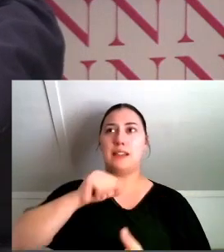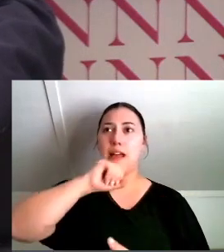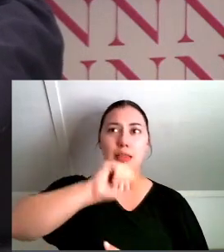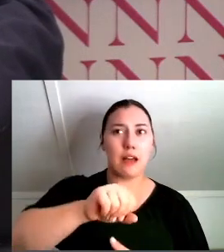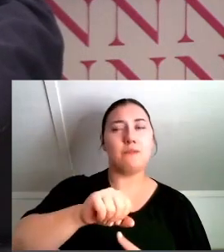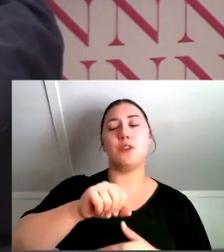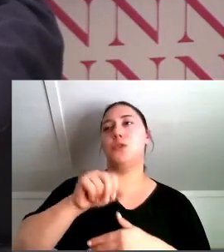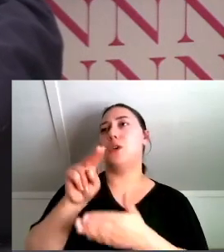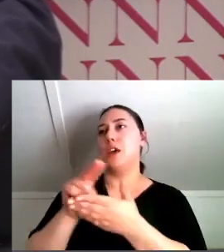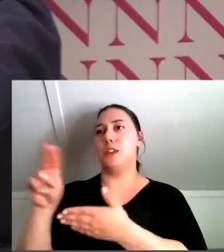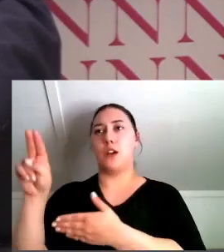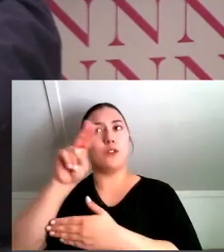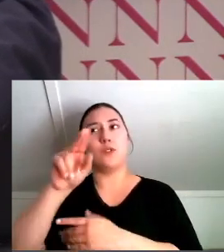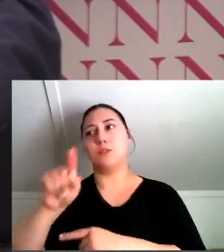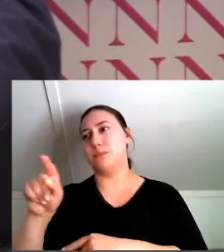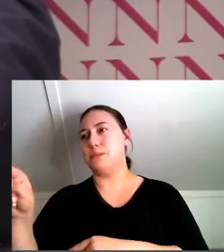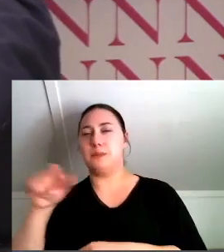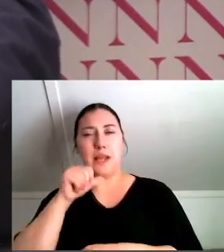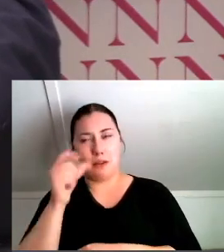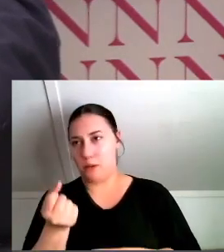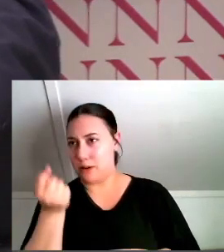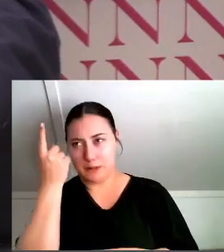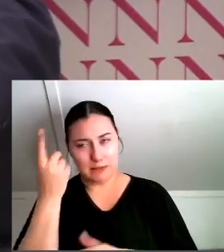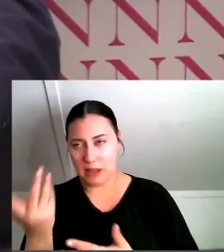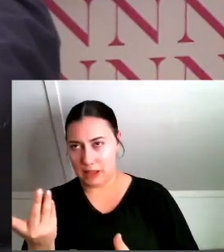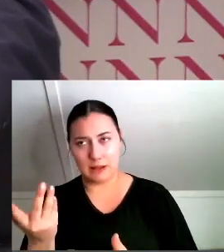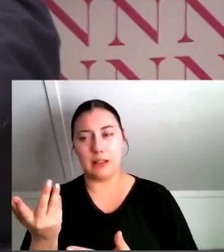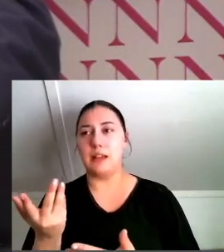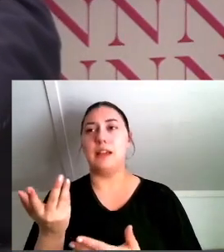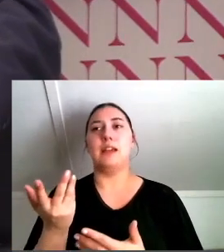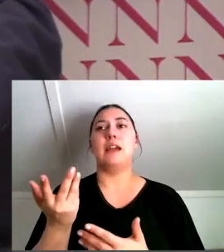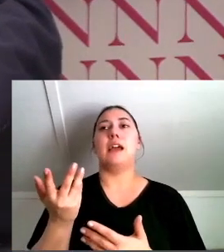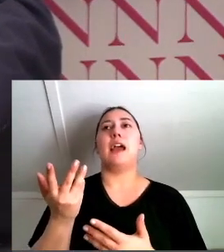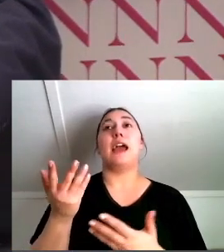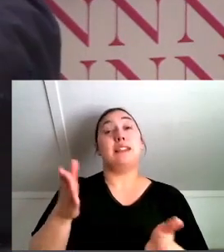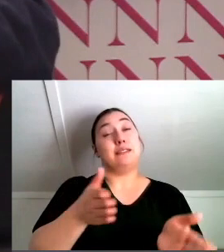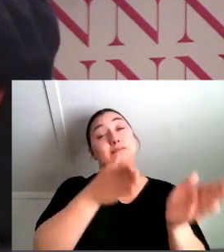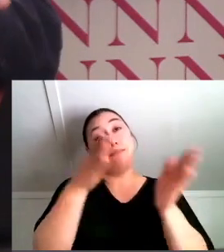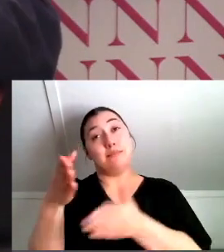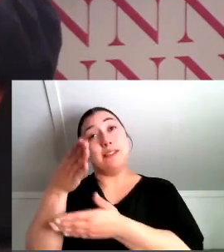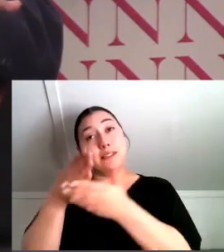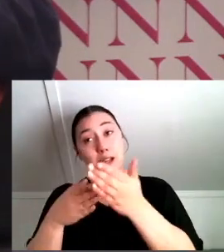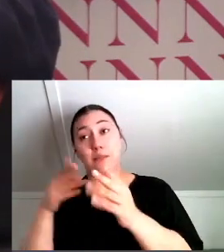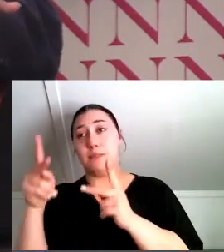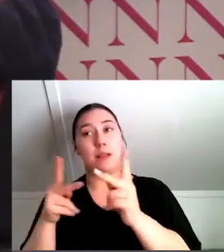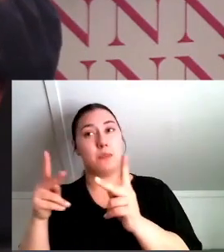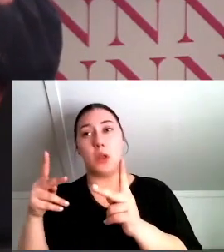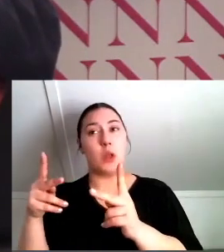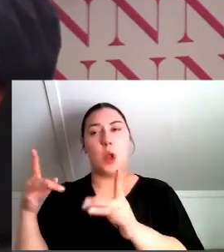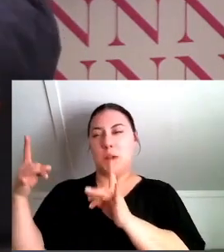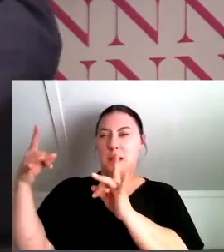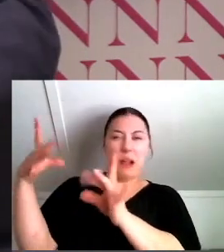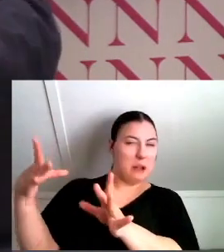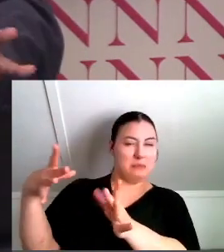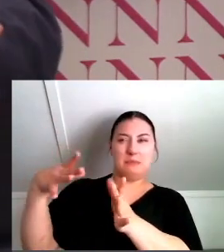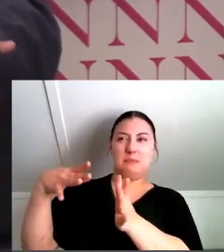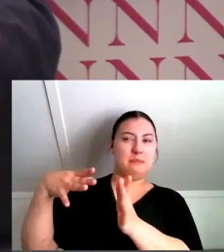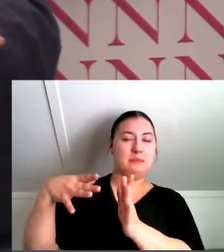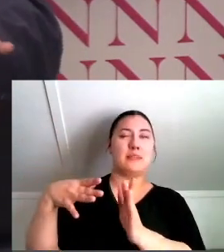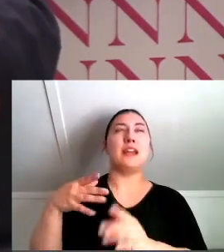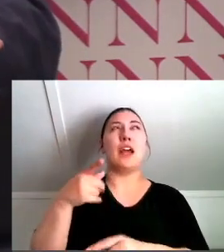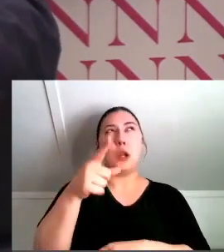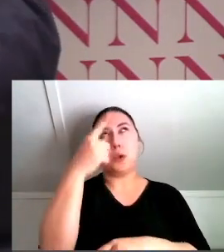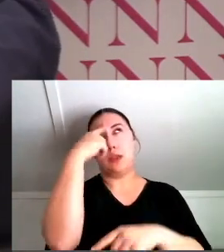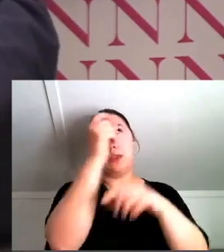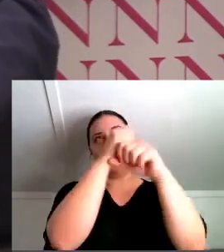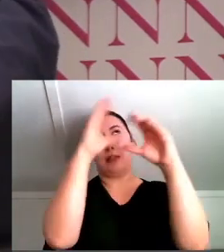don't understand you, and elements of the university that are just hostile, right? And you can pick who those people are in your head, but they will